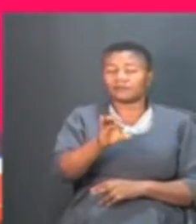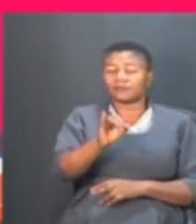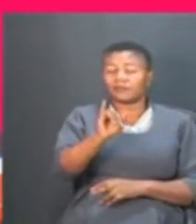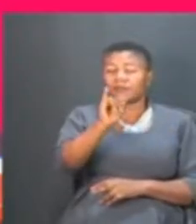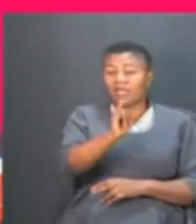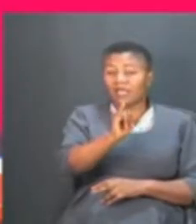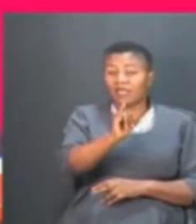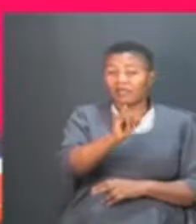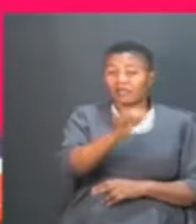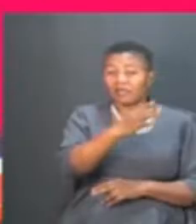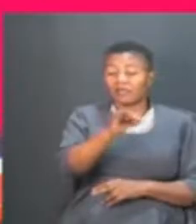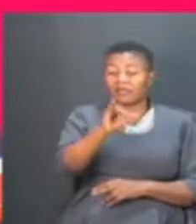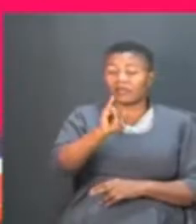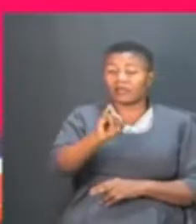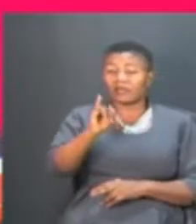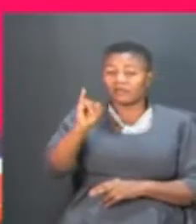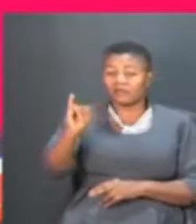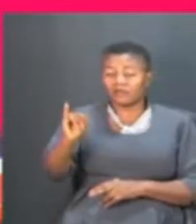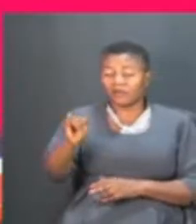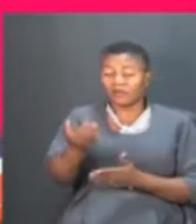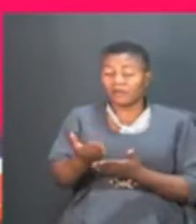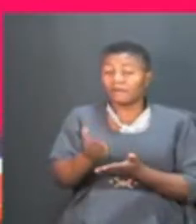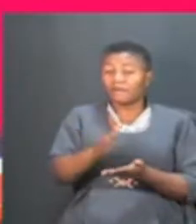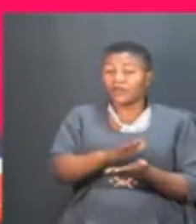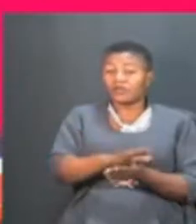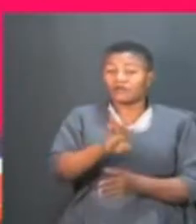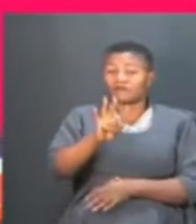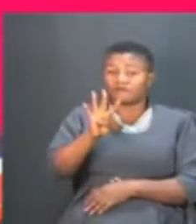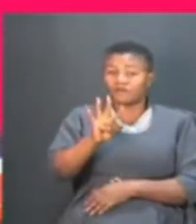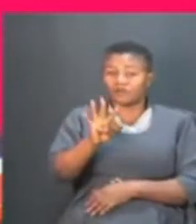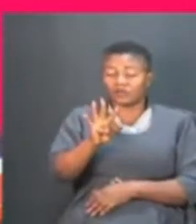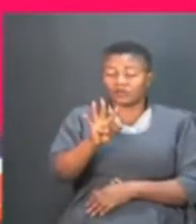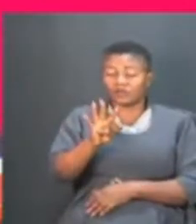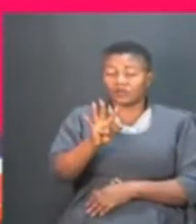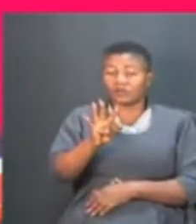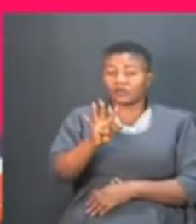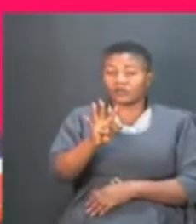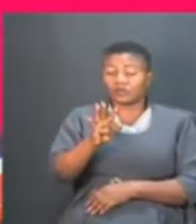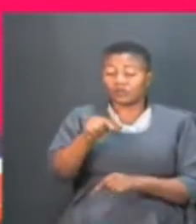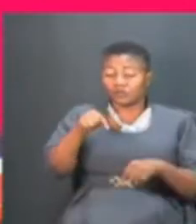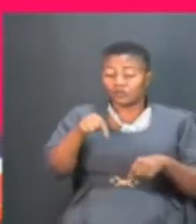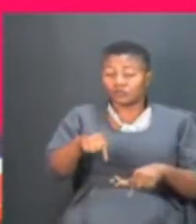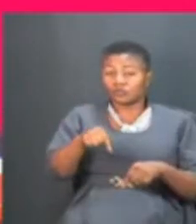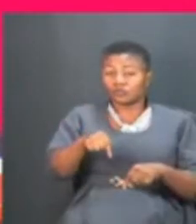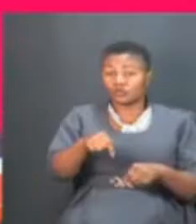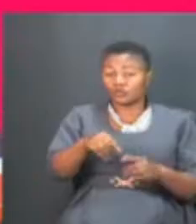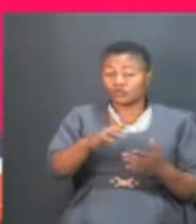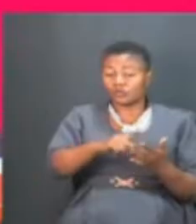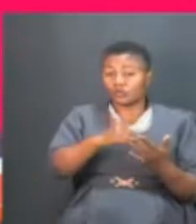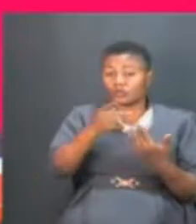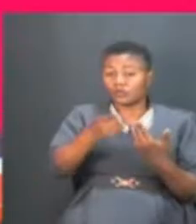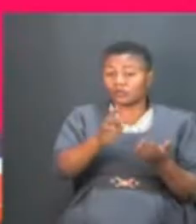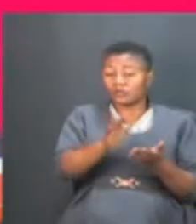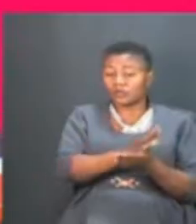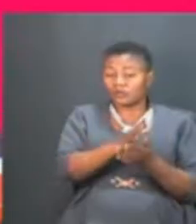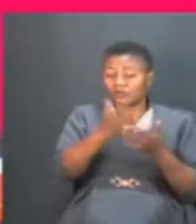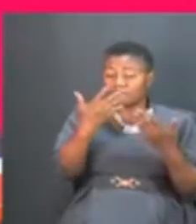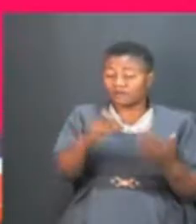I and II at page 4 of today's order paper has been duly